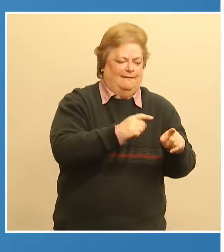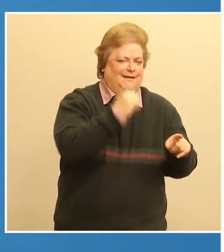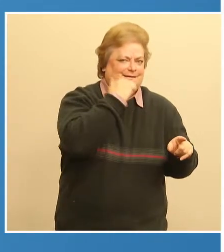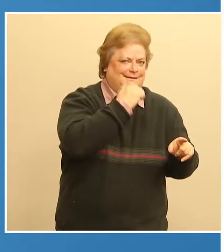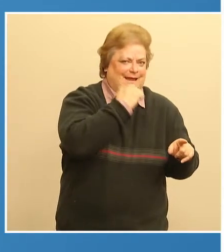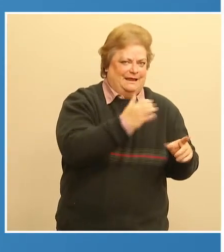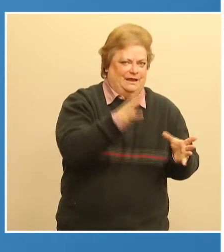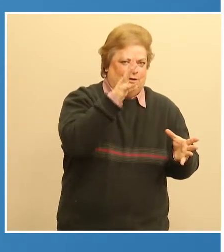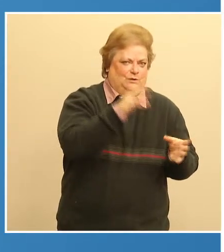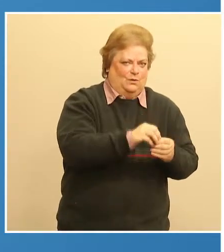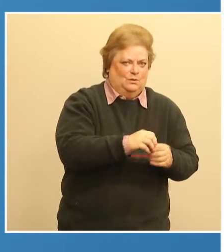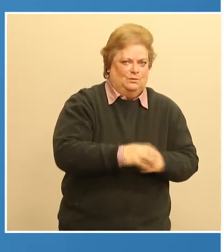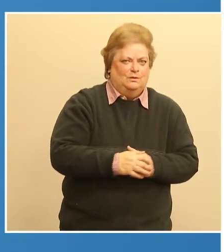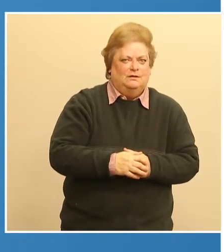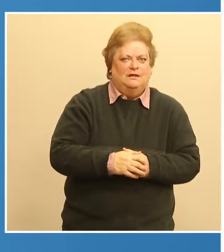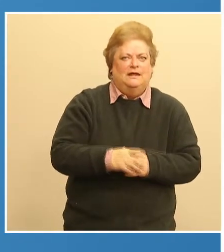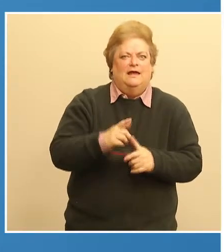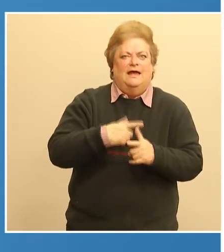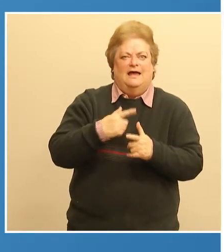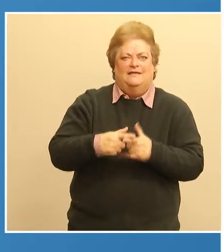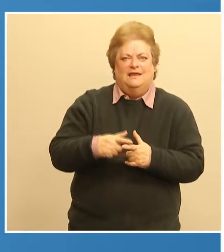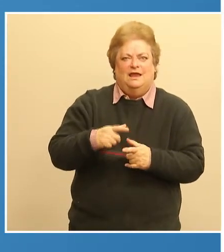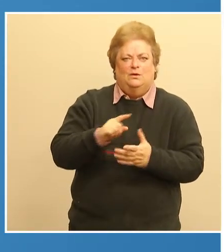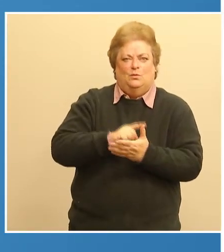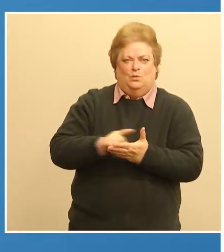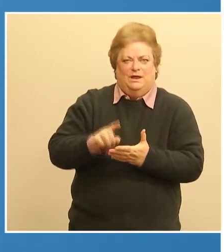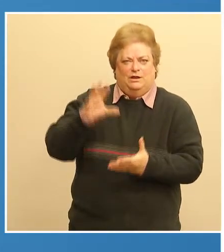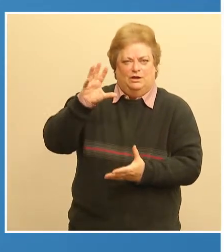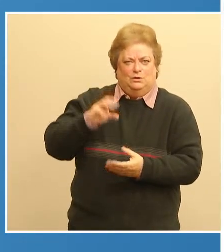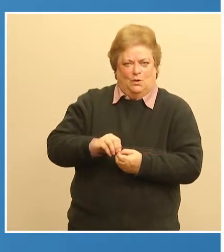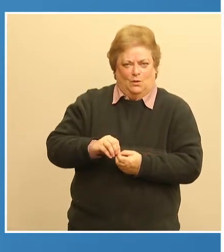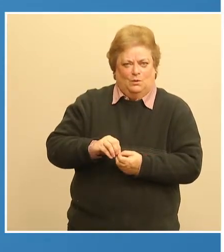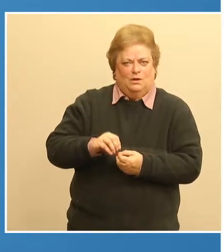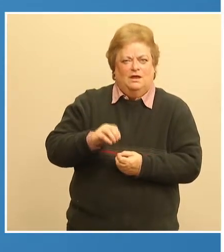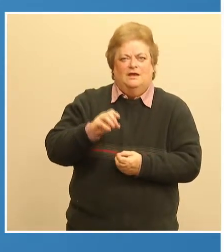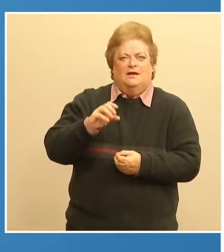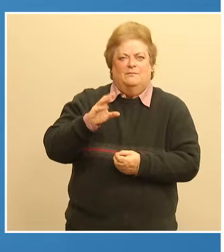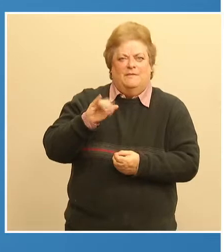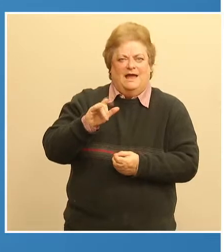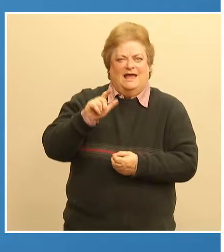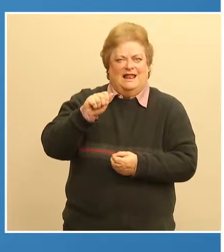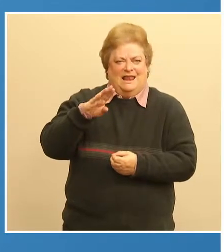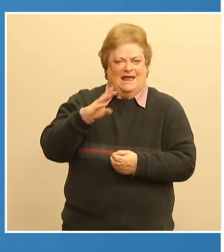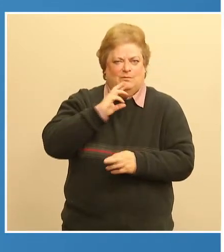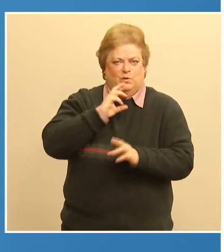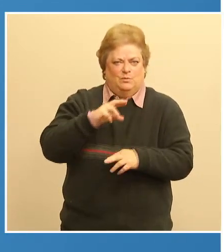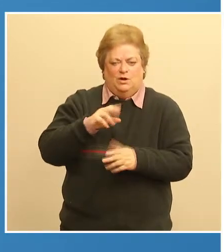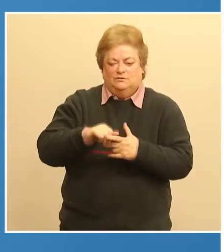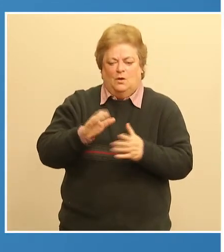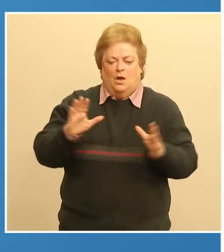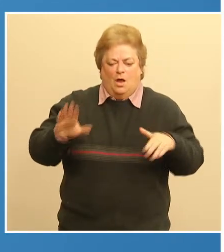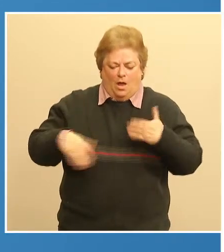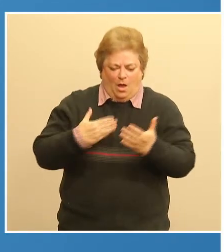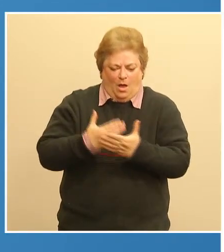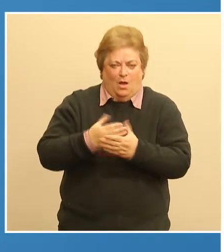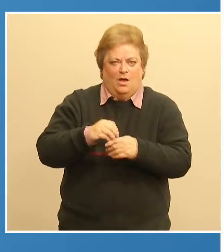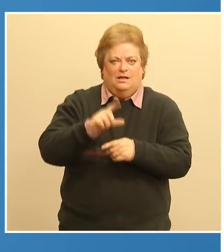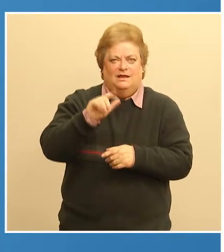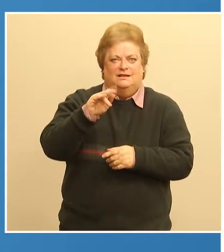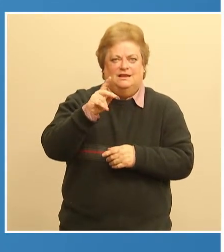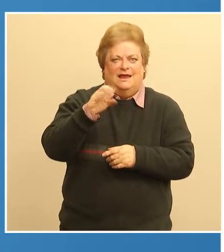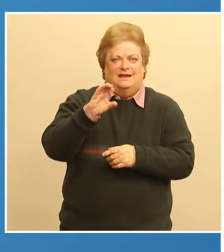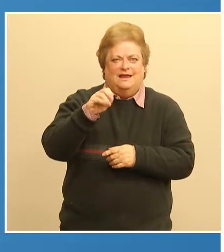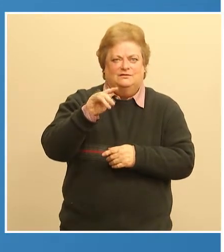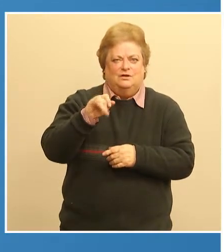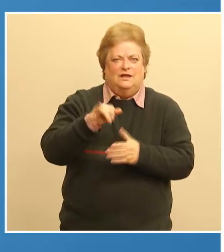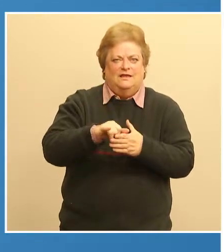the weekly cumulative by lab report date. So this is a running total of all our cases in Lancaster County. As you can see, this